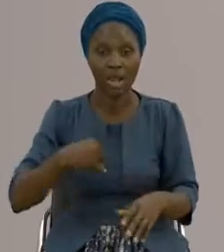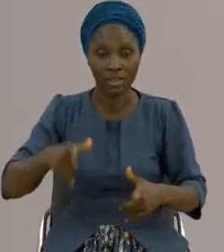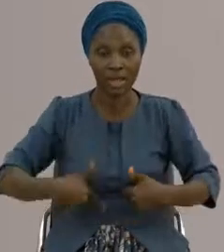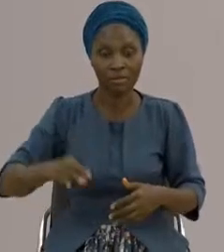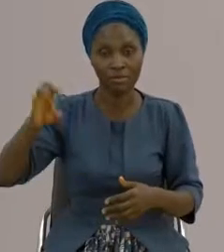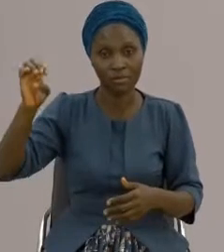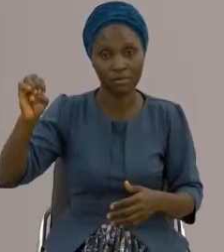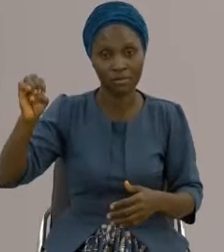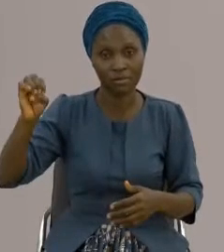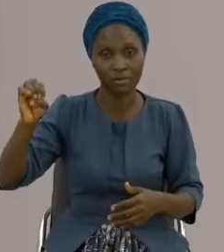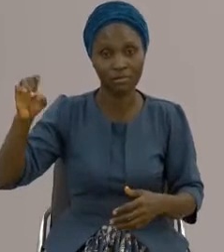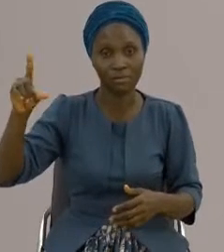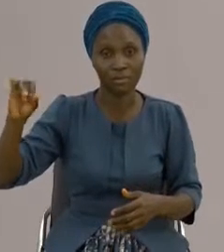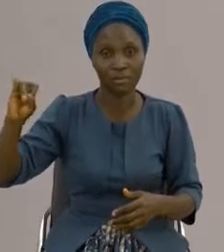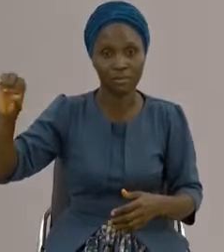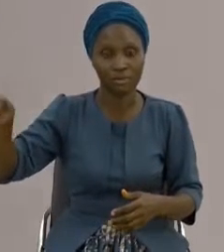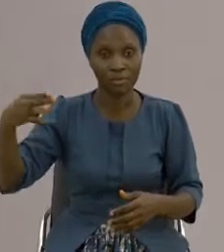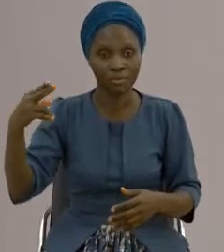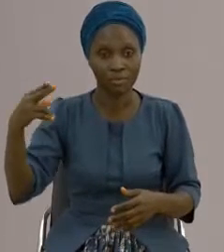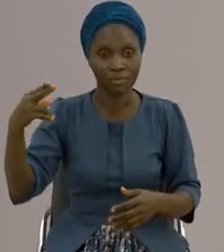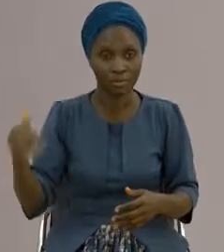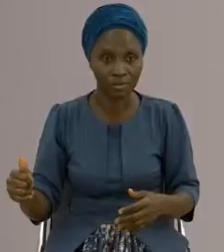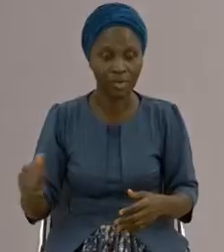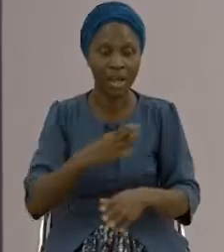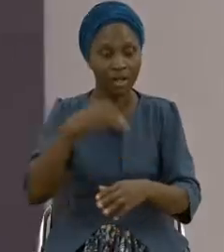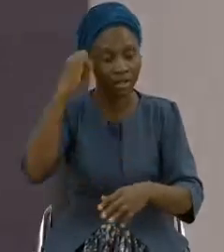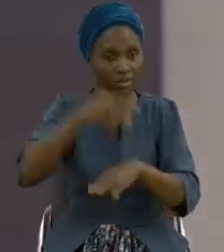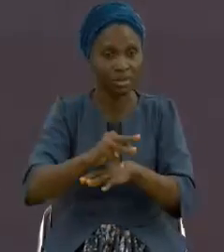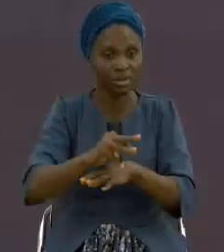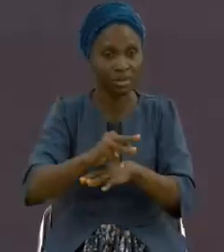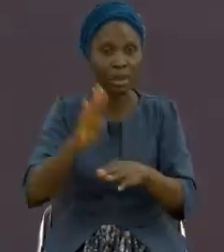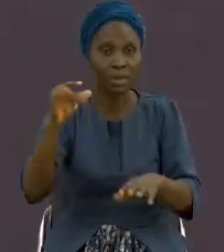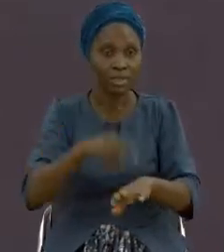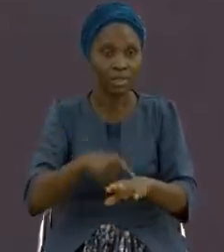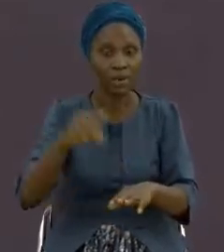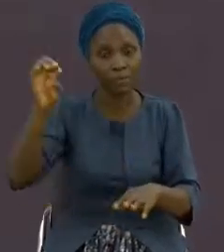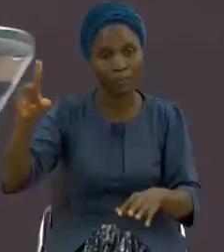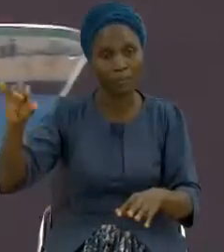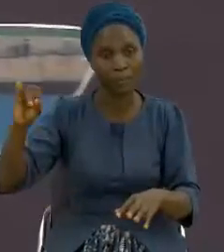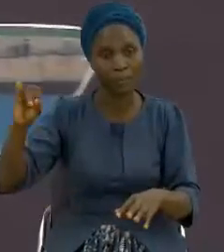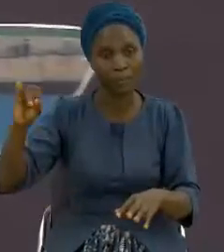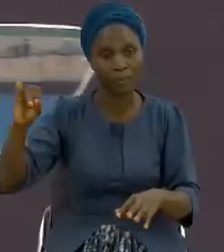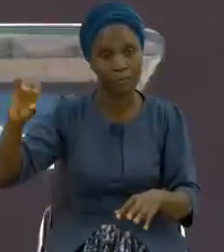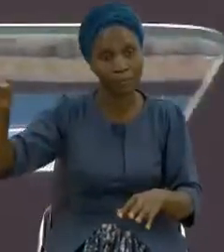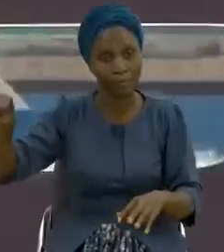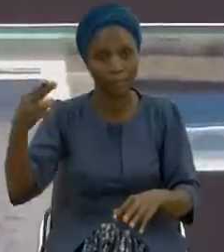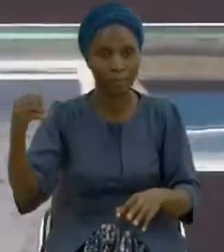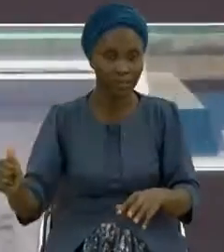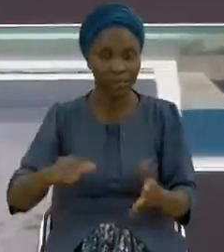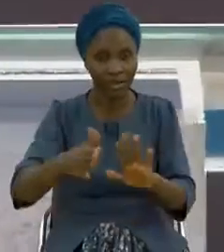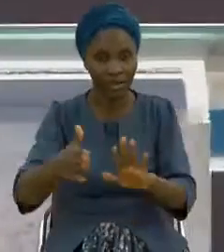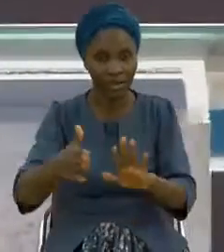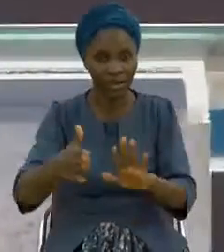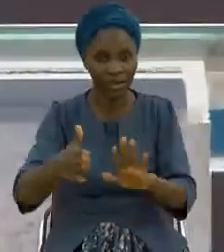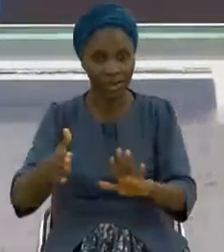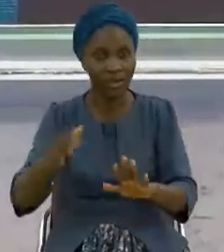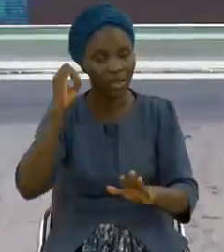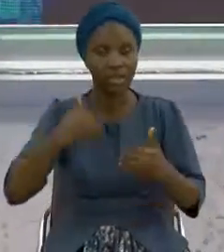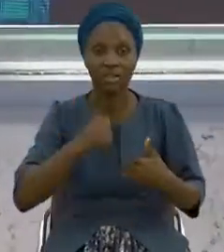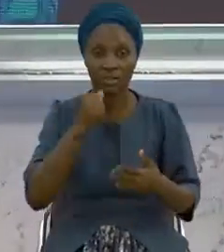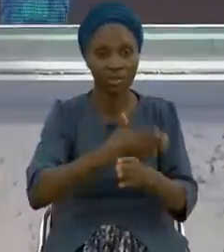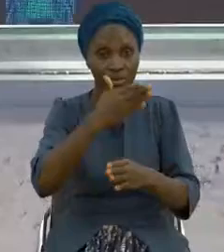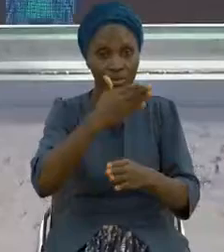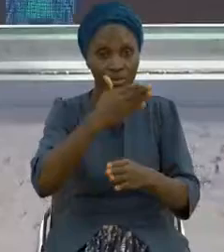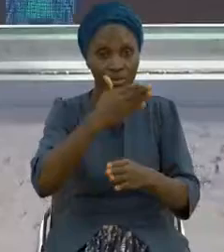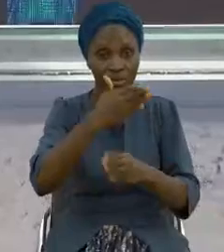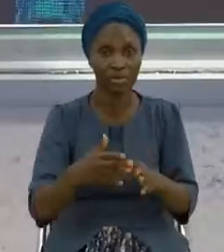died, it had not completed the double miracle. It remained